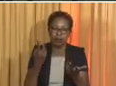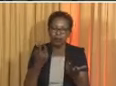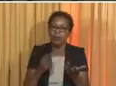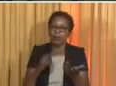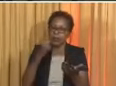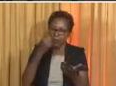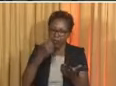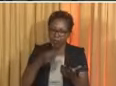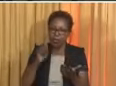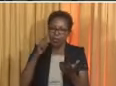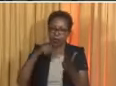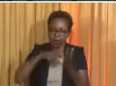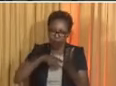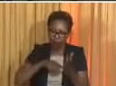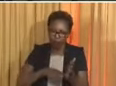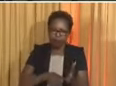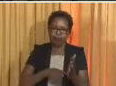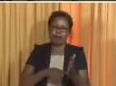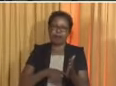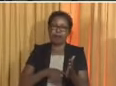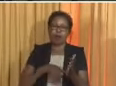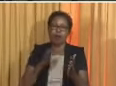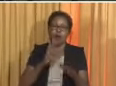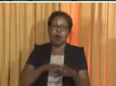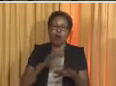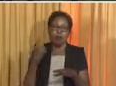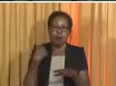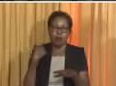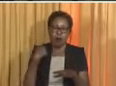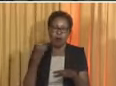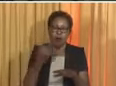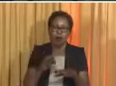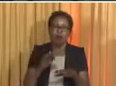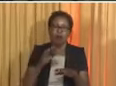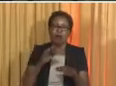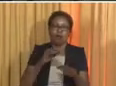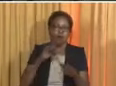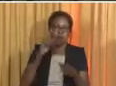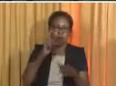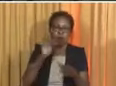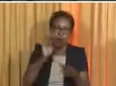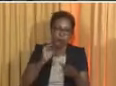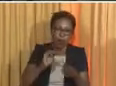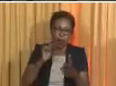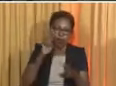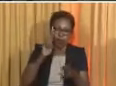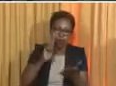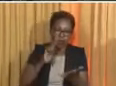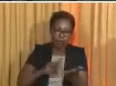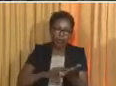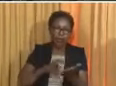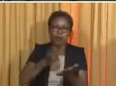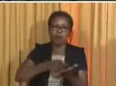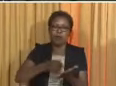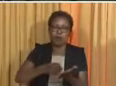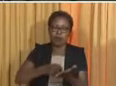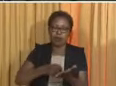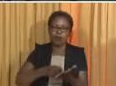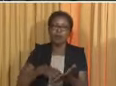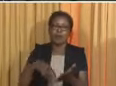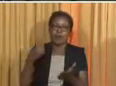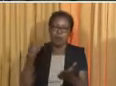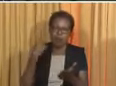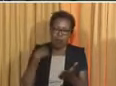lay emphasis on the numerical value of at least 1 million registered voters who have to sign, the numerical value of at least half of